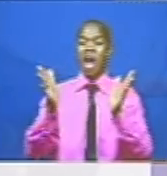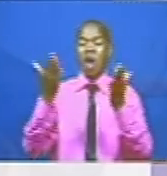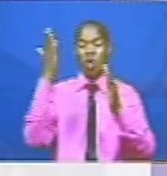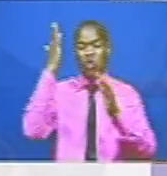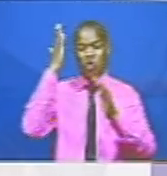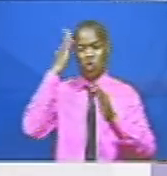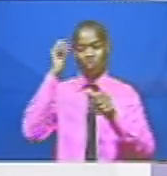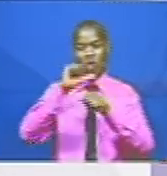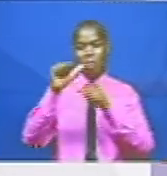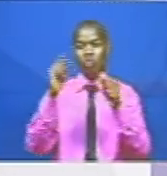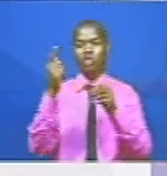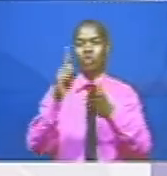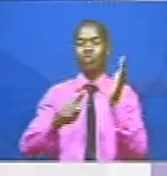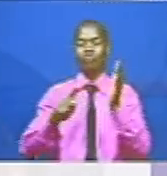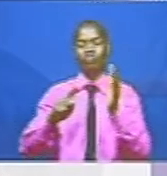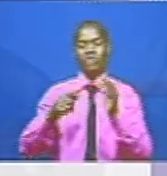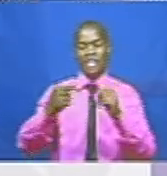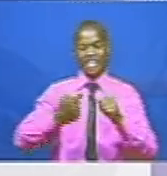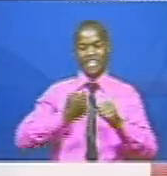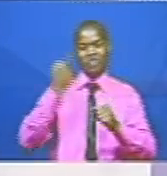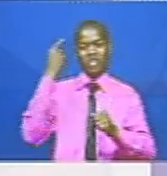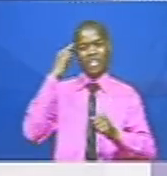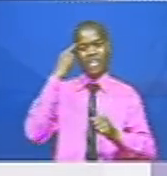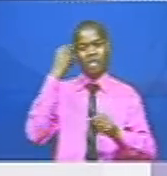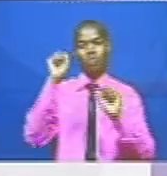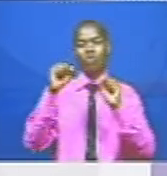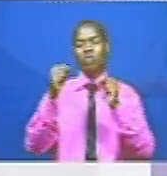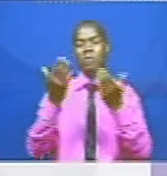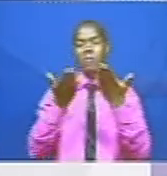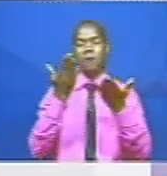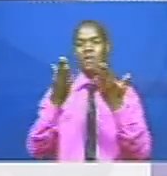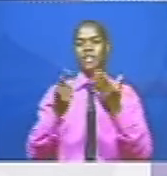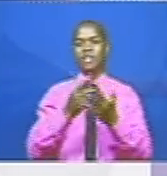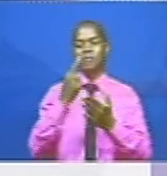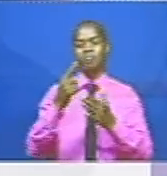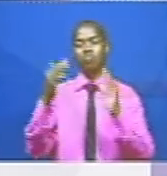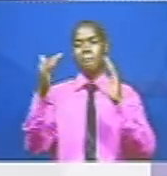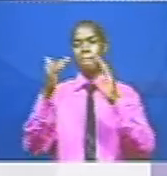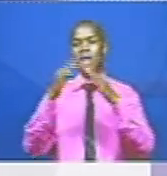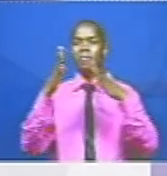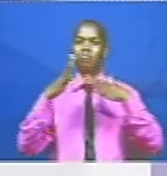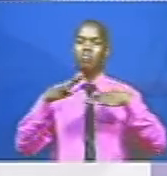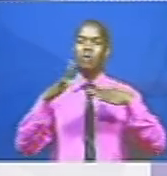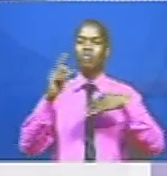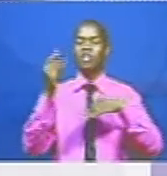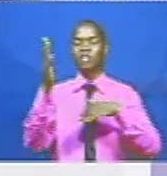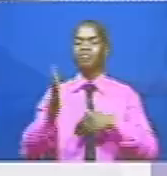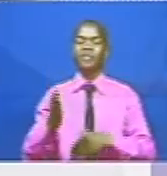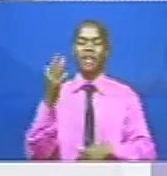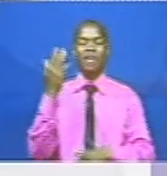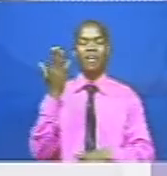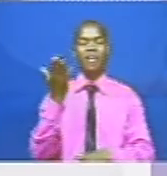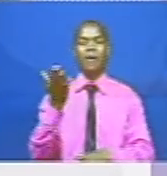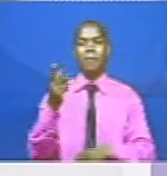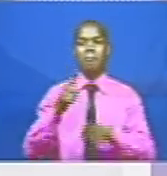I thought maybe they will tell me that maybe they met like our people in maybe one of the exhibitions. But they